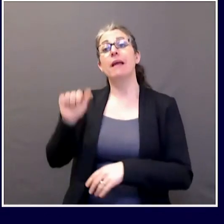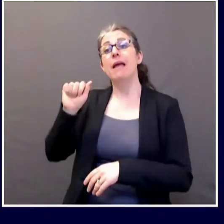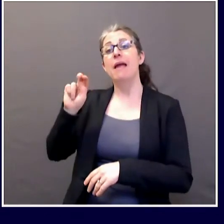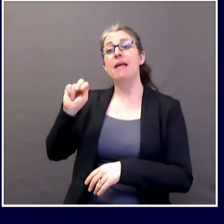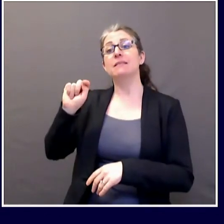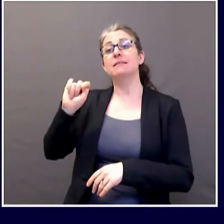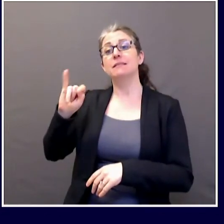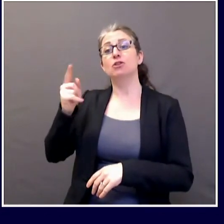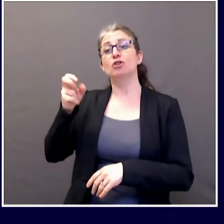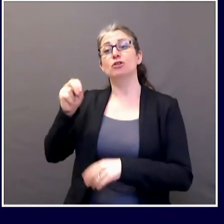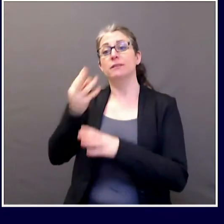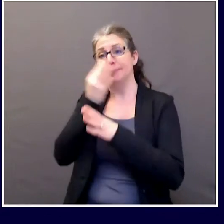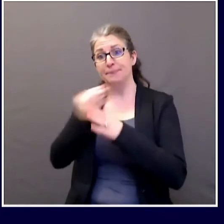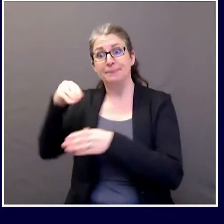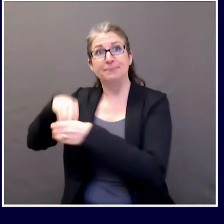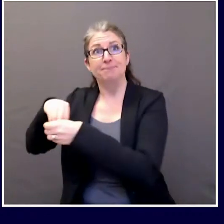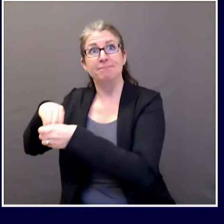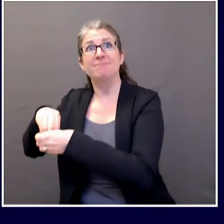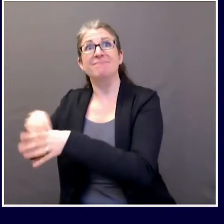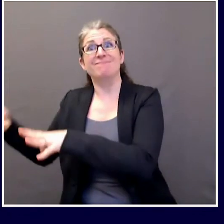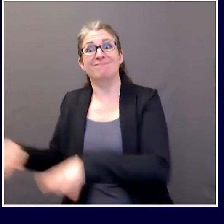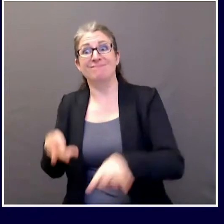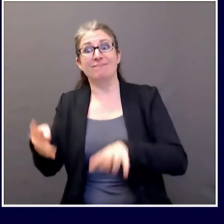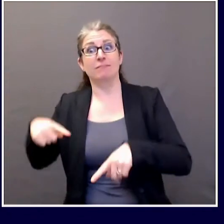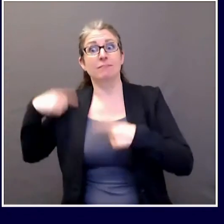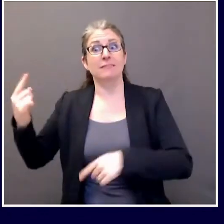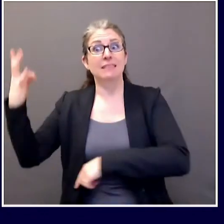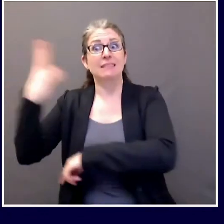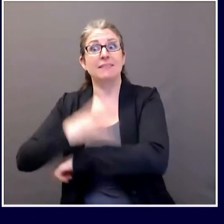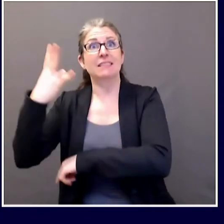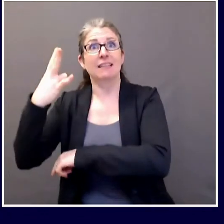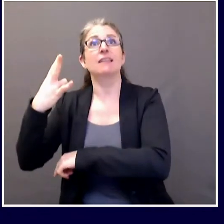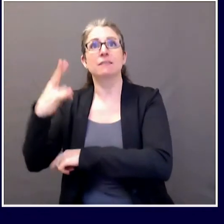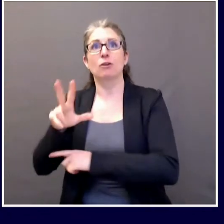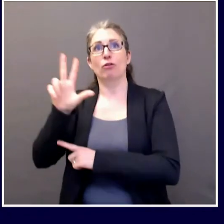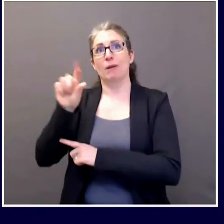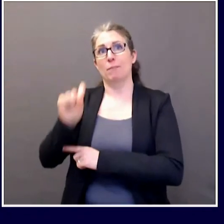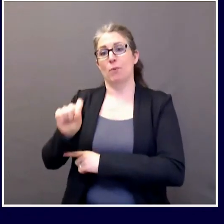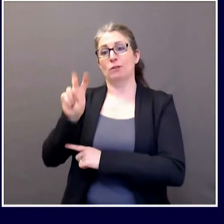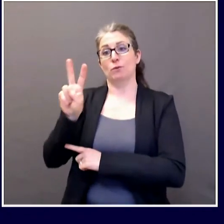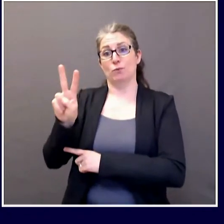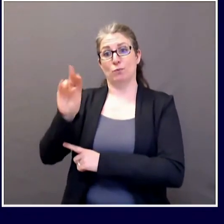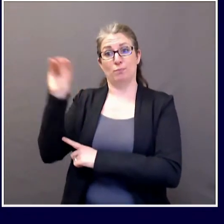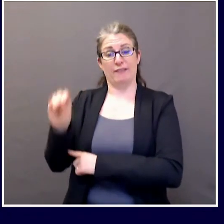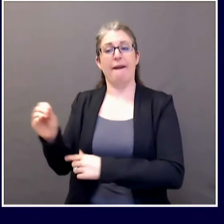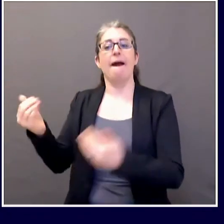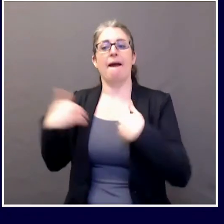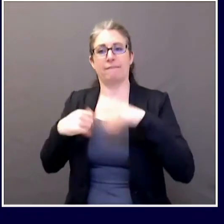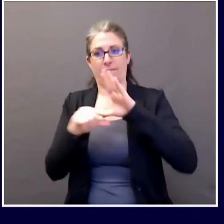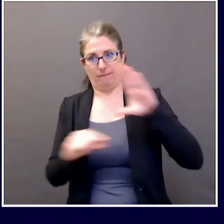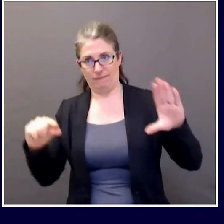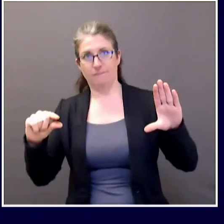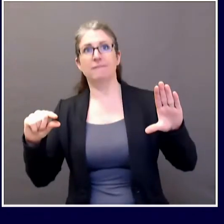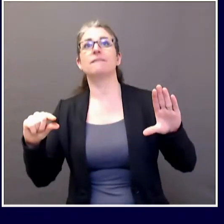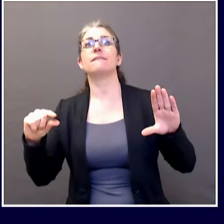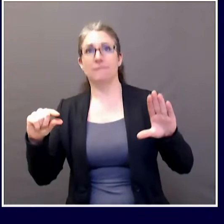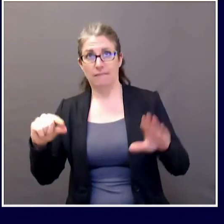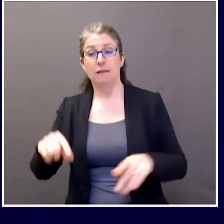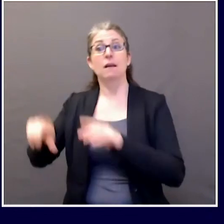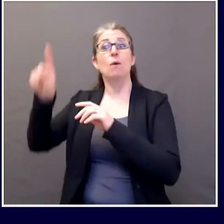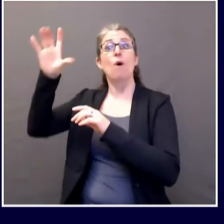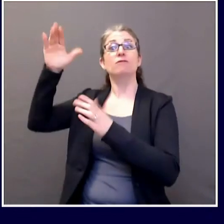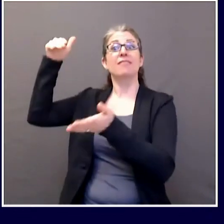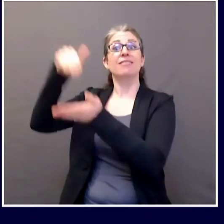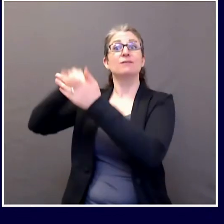rate there now stands at 3.2%, with an antigen testing volume of 142